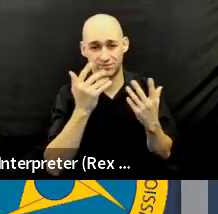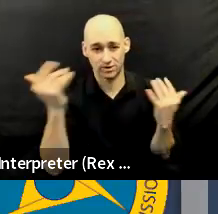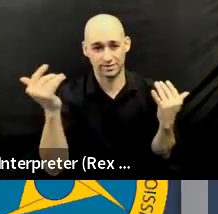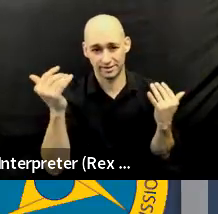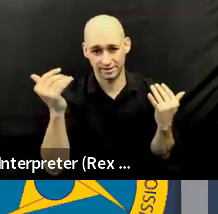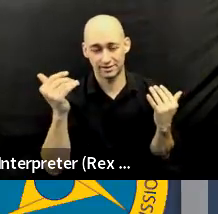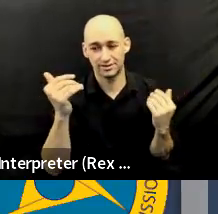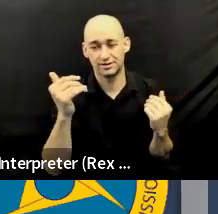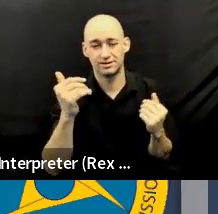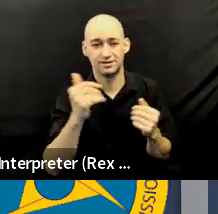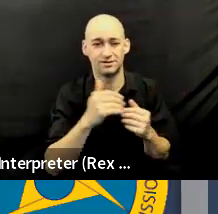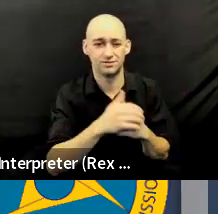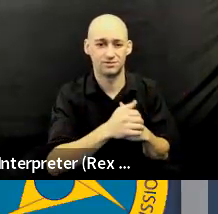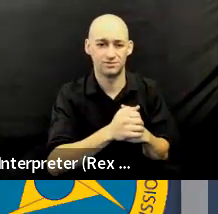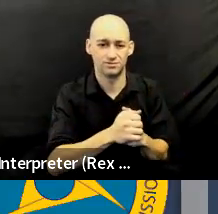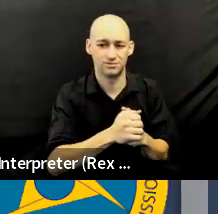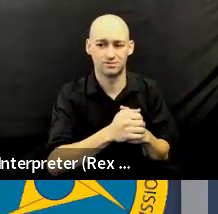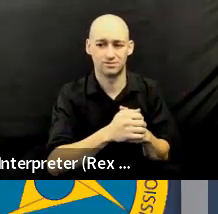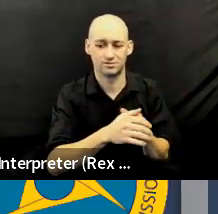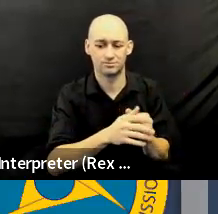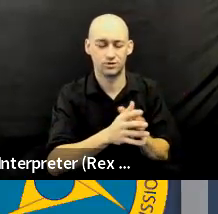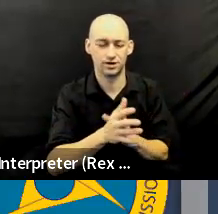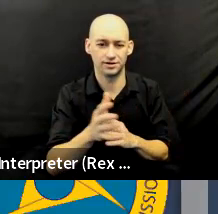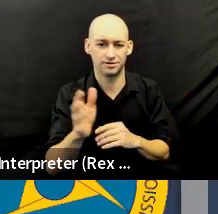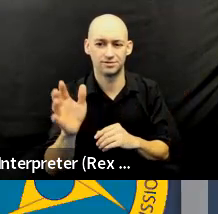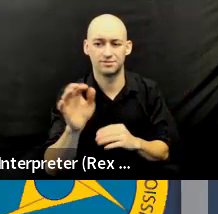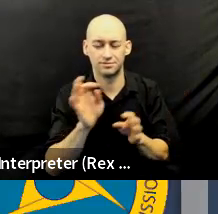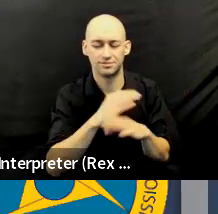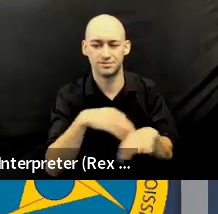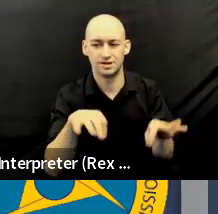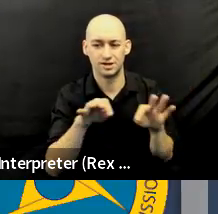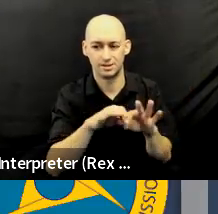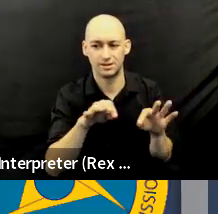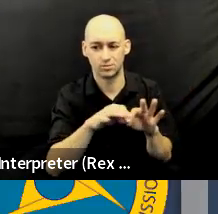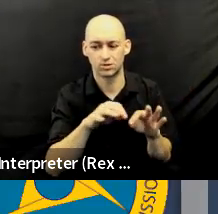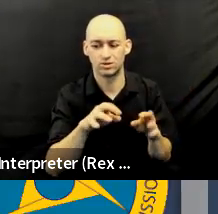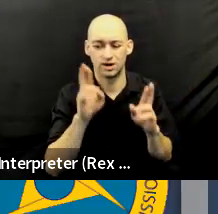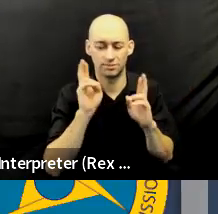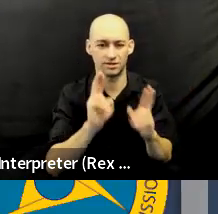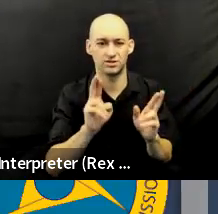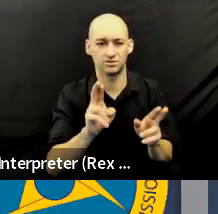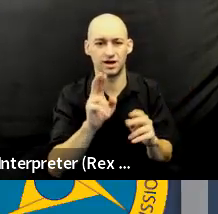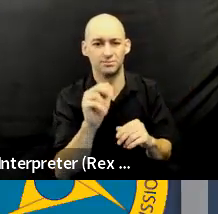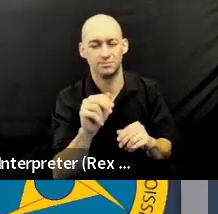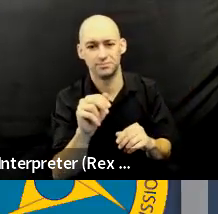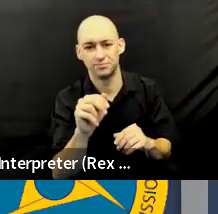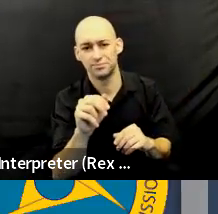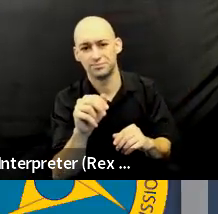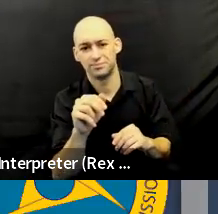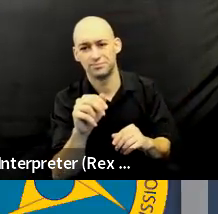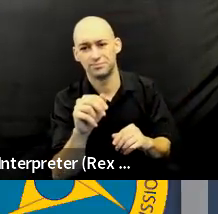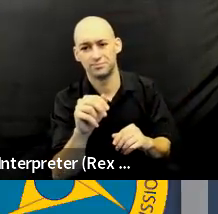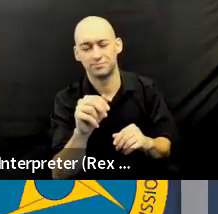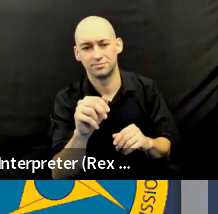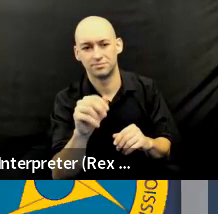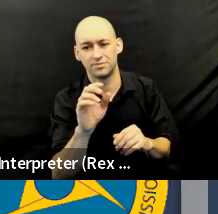the work that's going on. And I think it's important, again, that we respectfully have the dialogue and the various